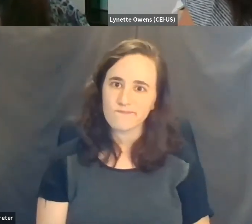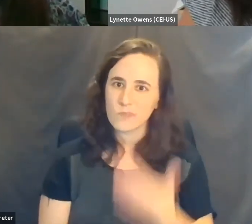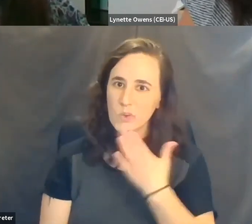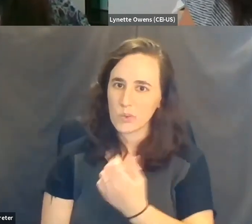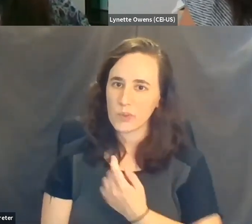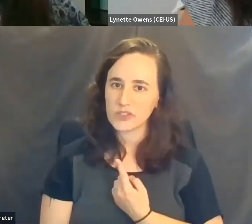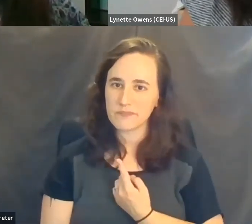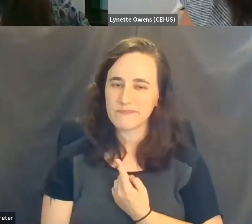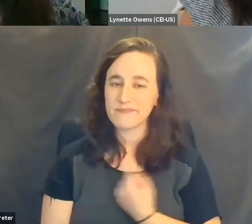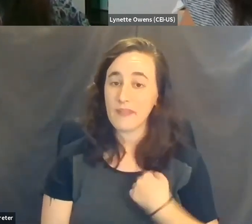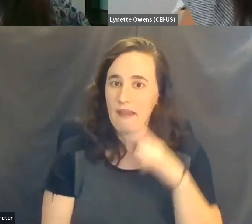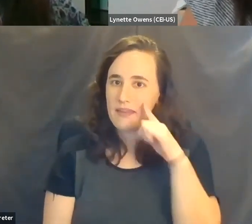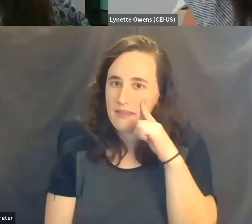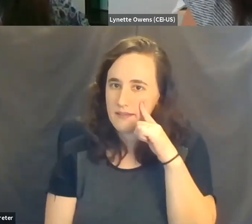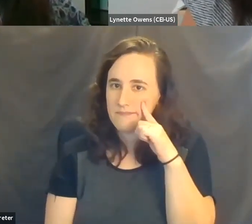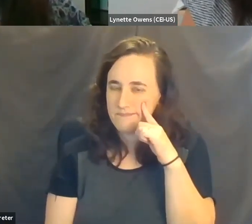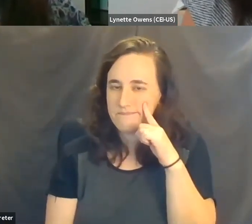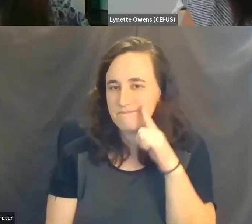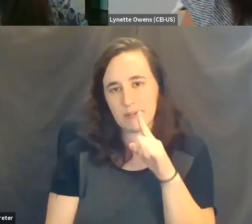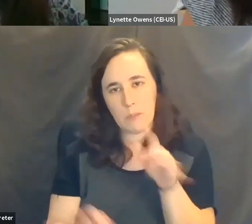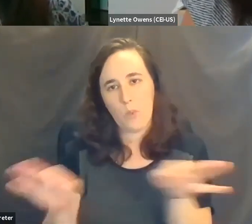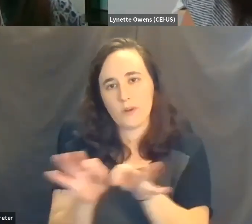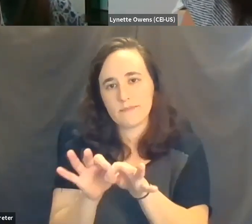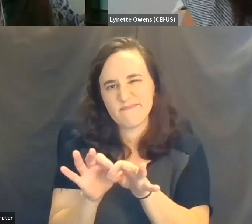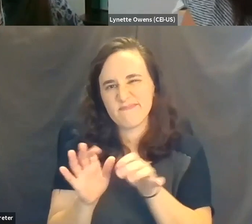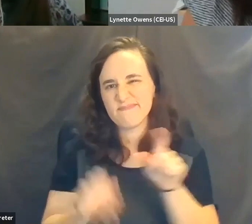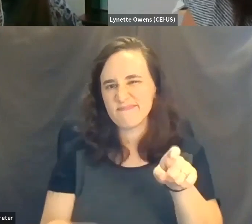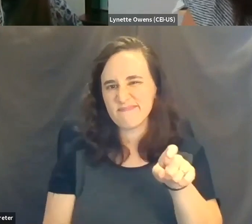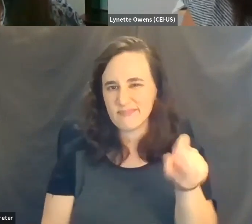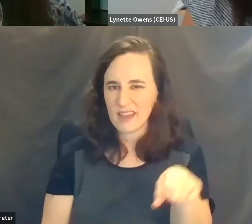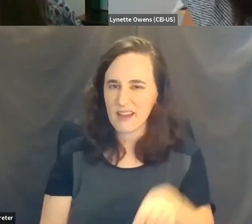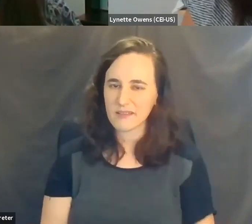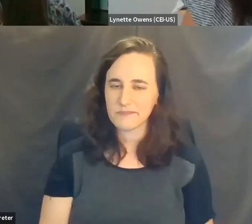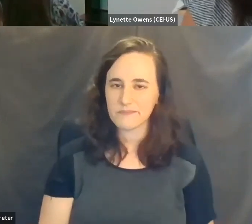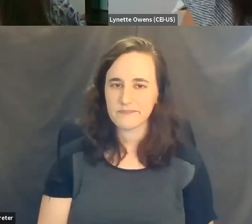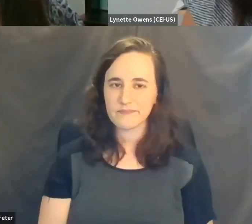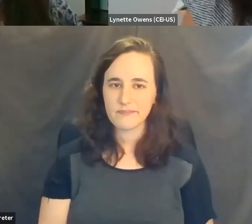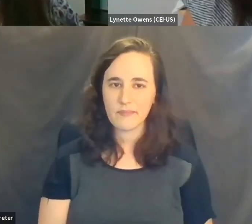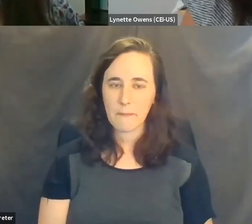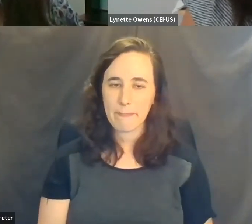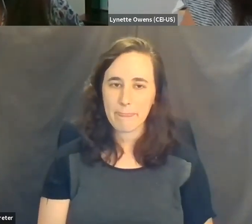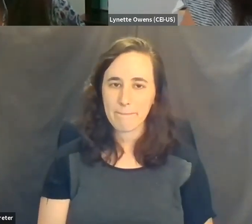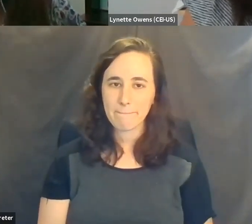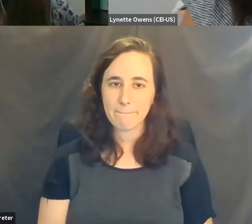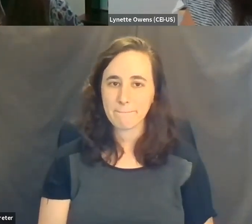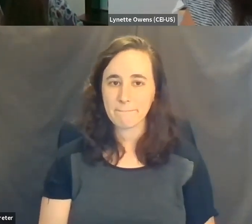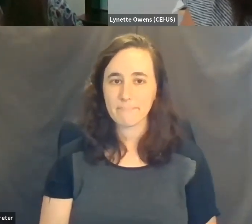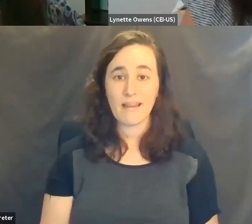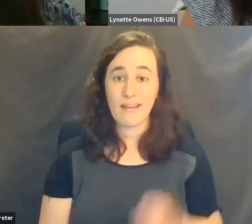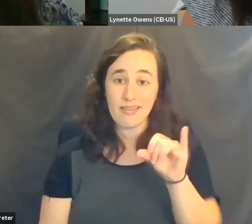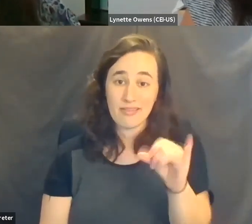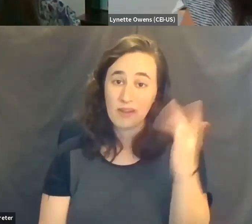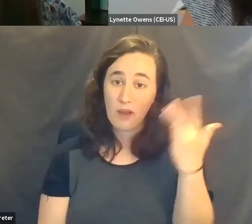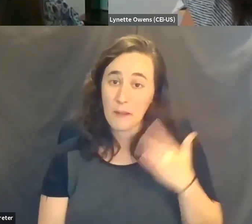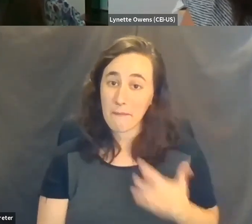it's necessary. I think it's necessary to, I mean, that's why it's an age-old tradition for